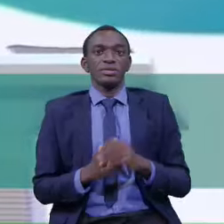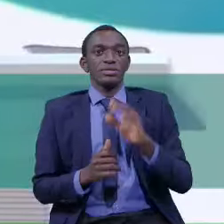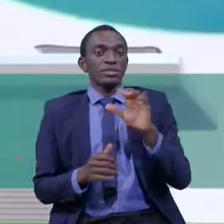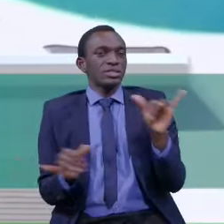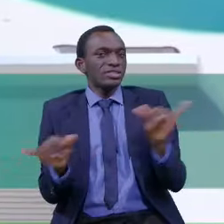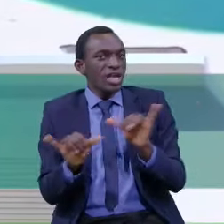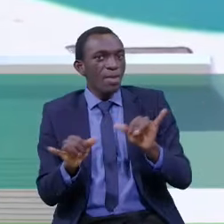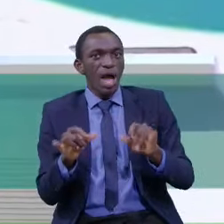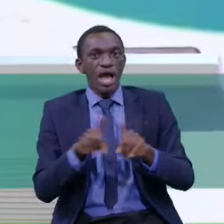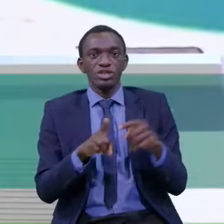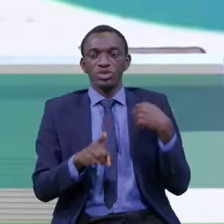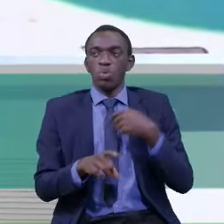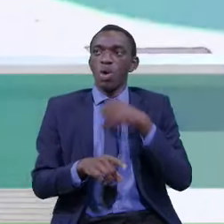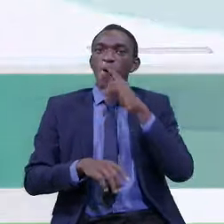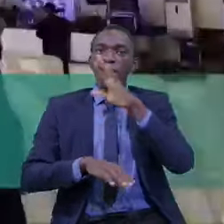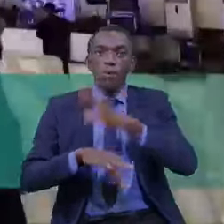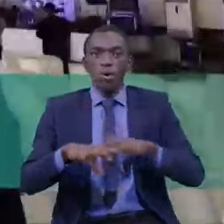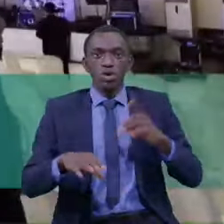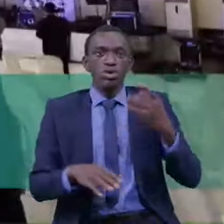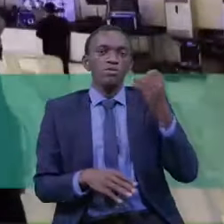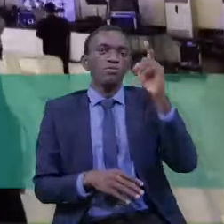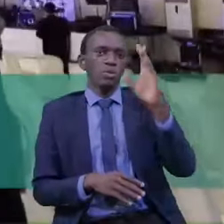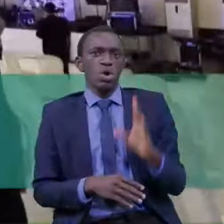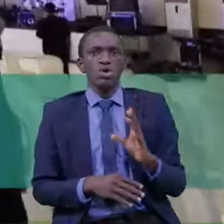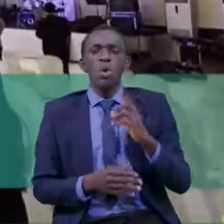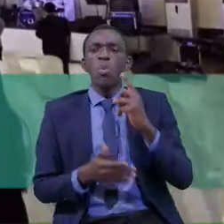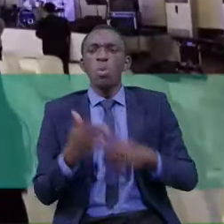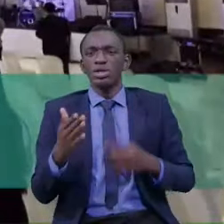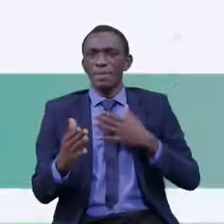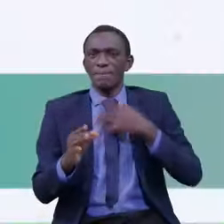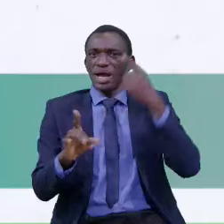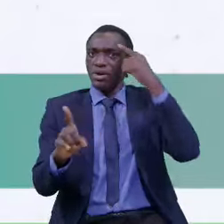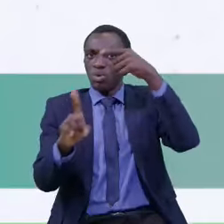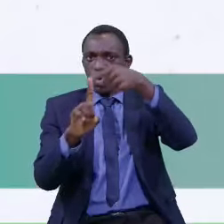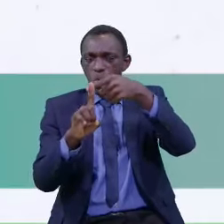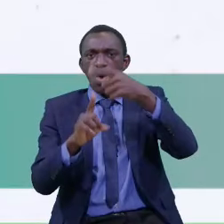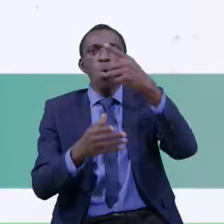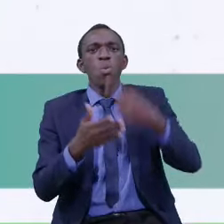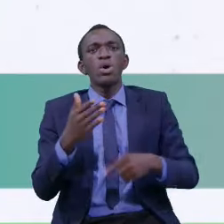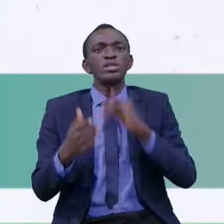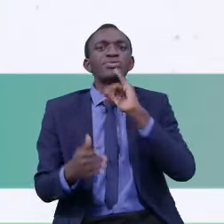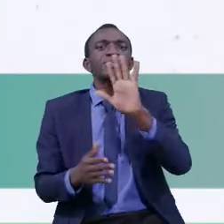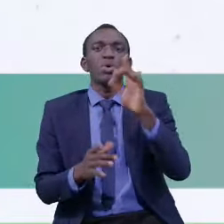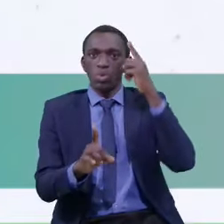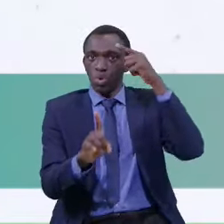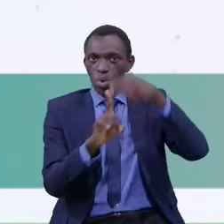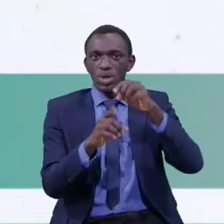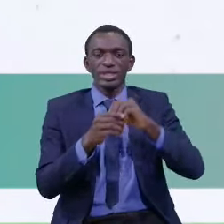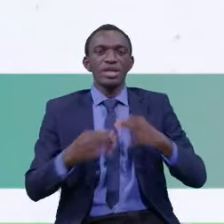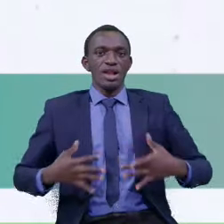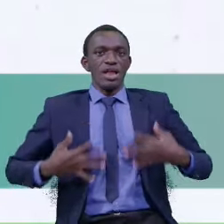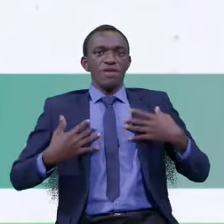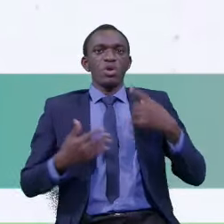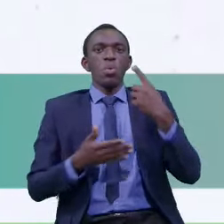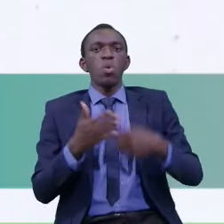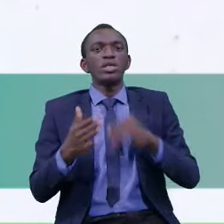God. What's my goal? What's your goal in life? What's your goal in ministry? What's my